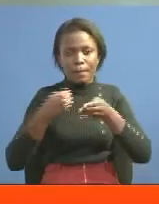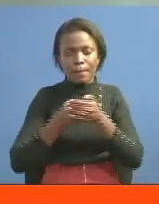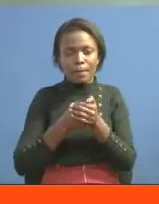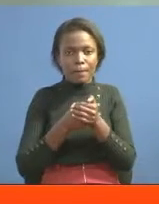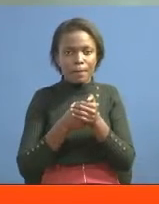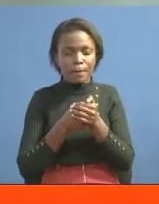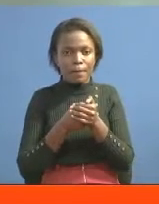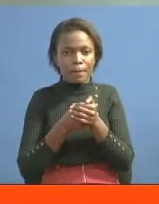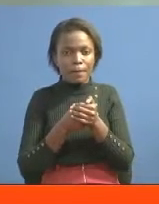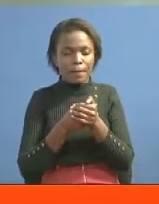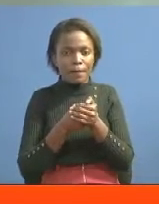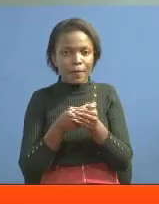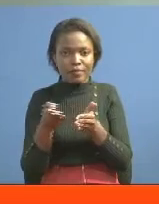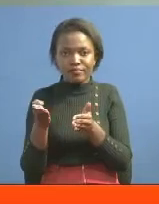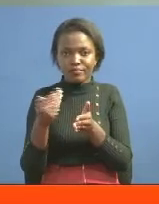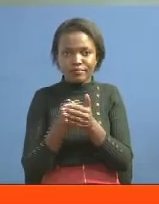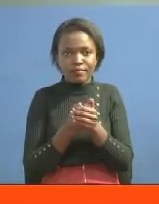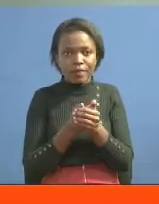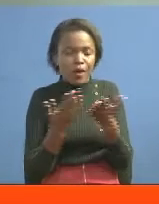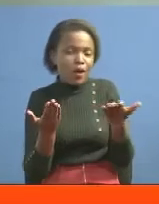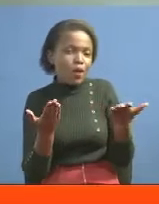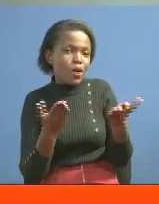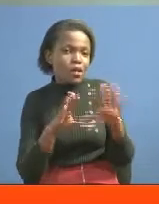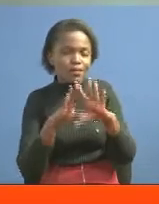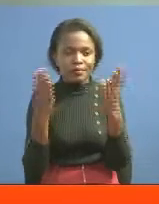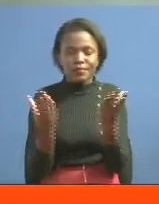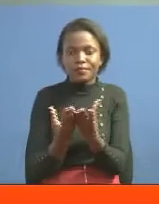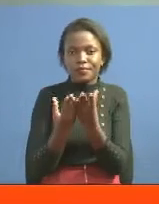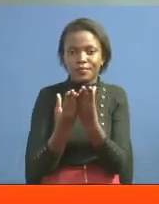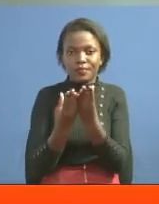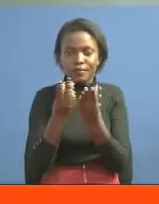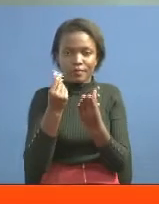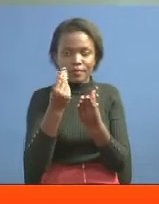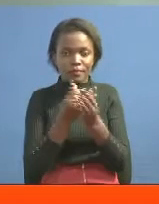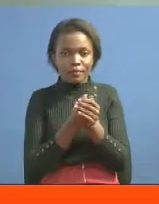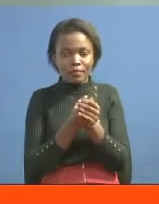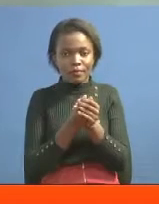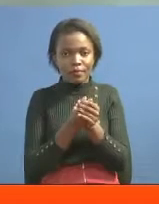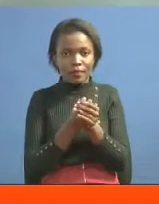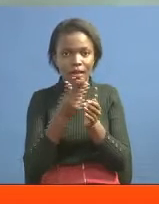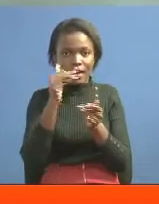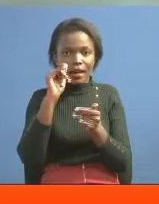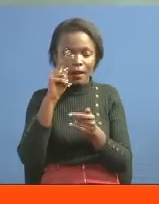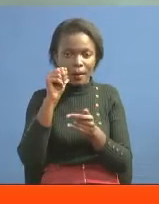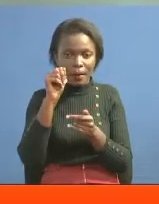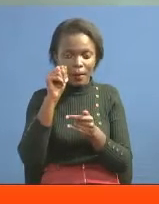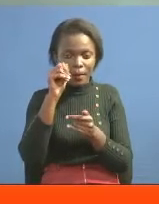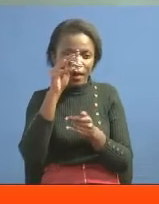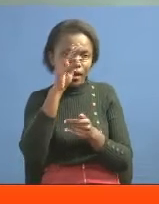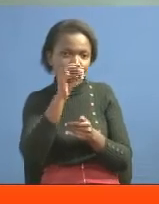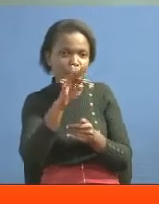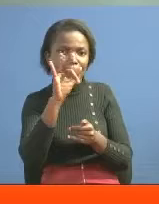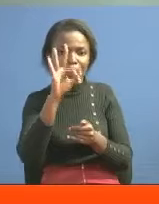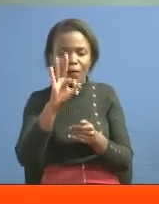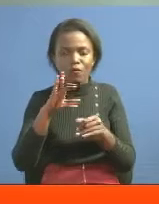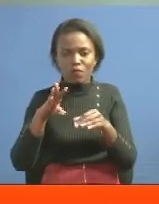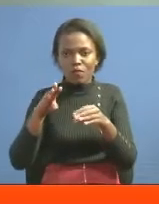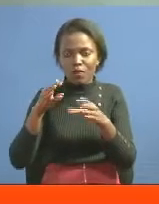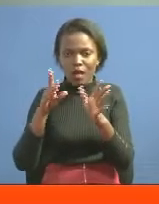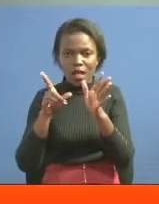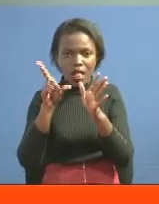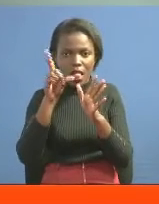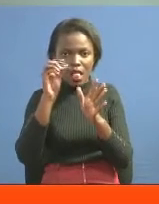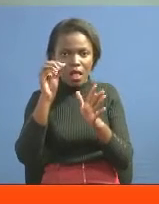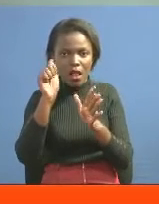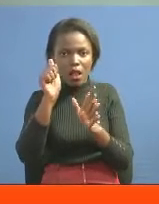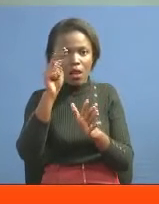debt positions have gone to the dogs. This is where the International Monetary Fund, IMF, stepped in to give our country a loan that would be used to